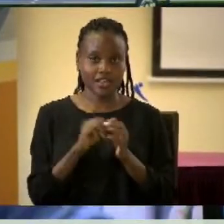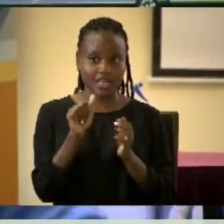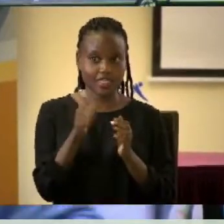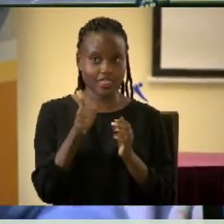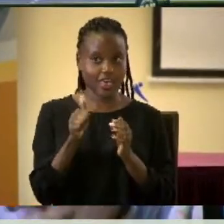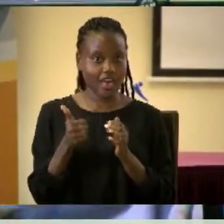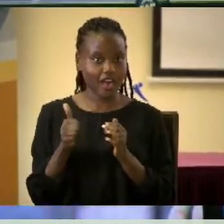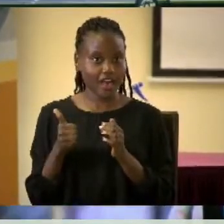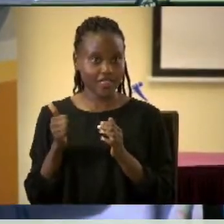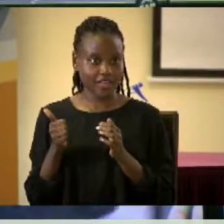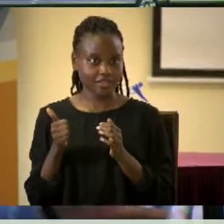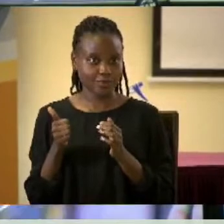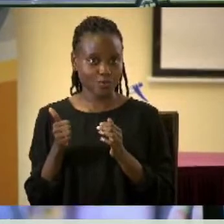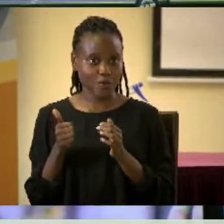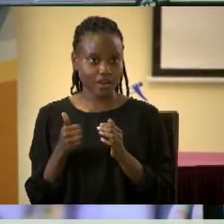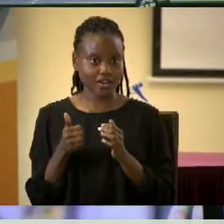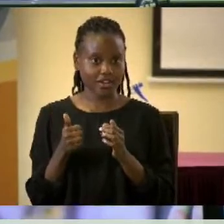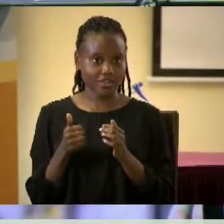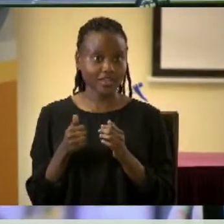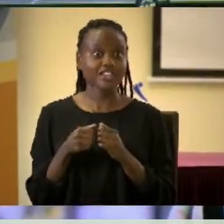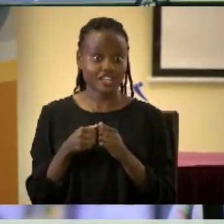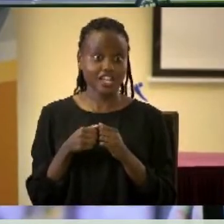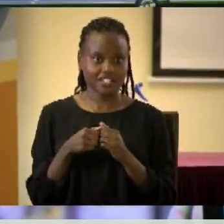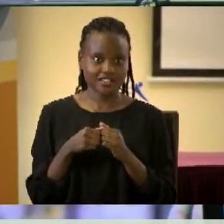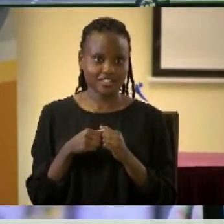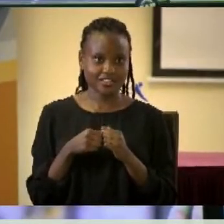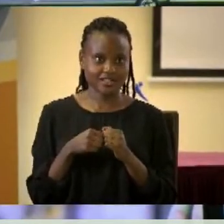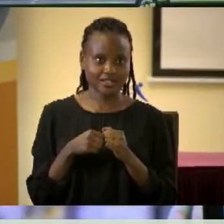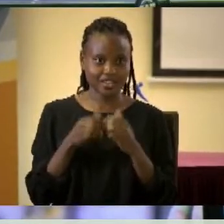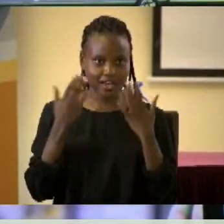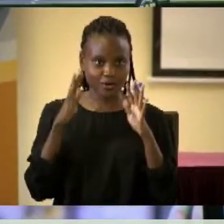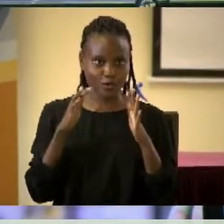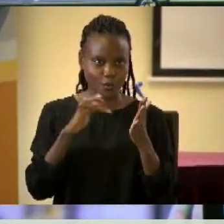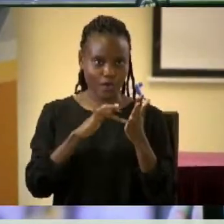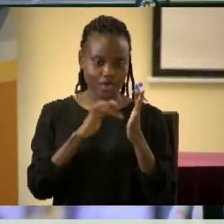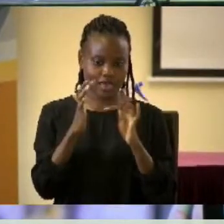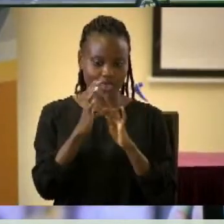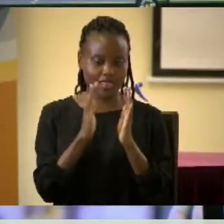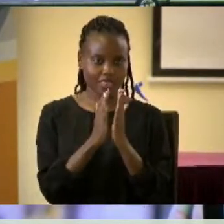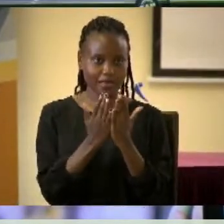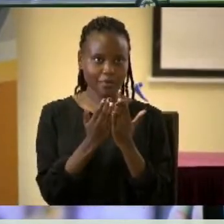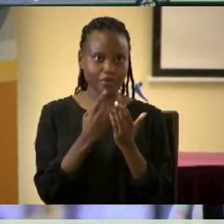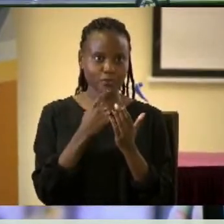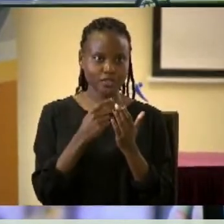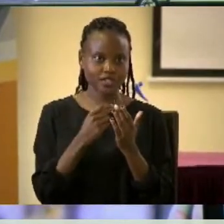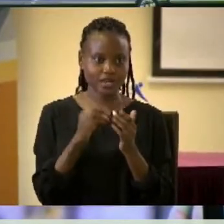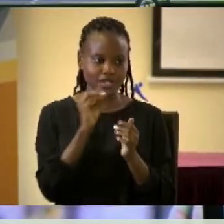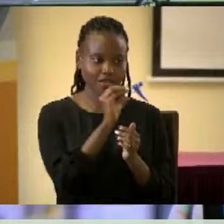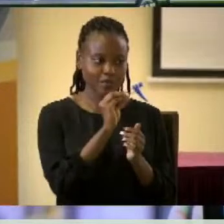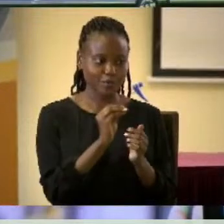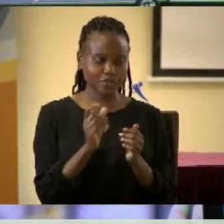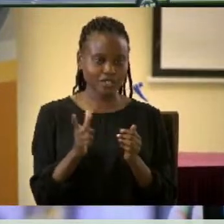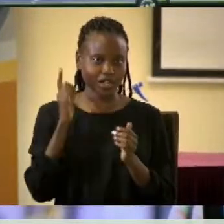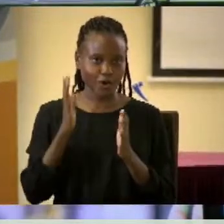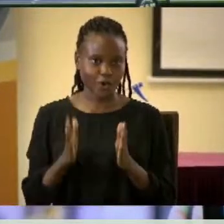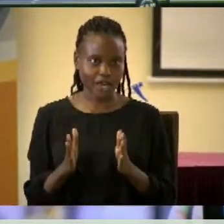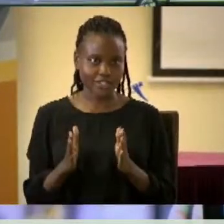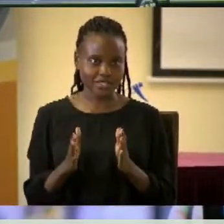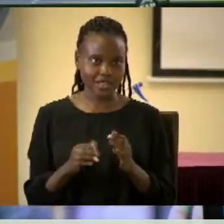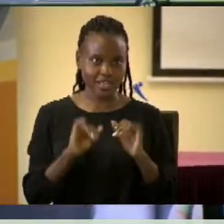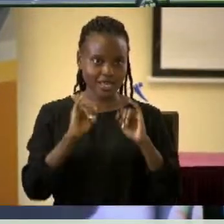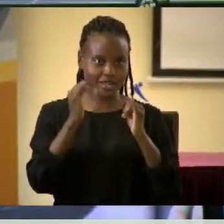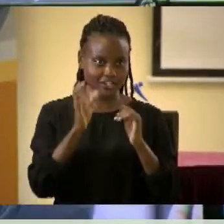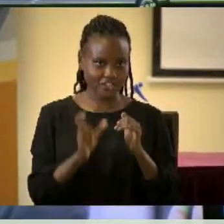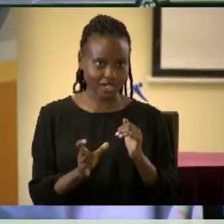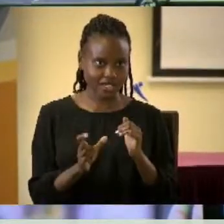who are embedded. I don't know why the Bible likes putting lawyers and journalists in